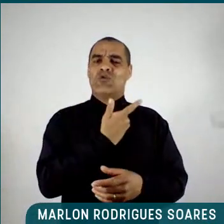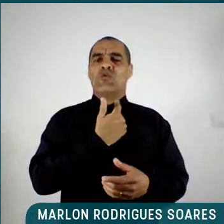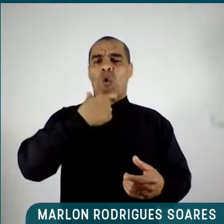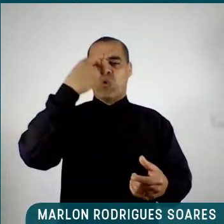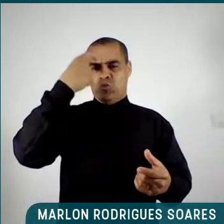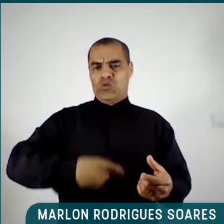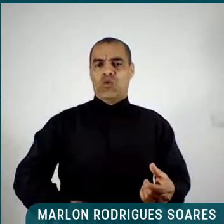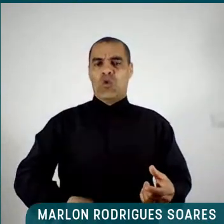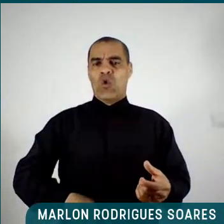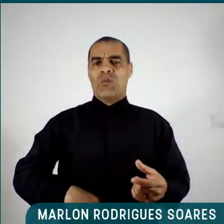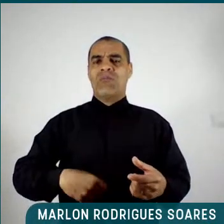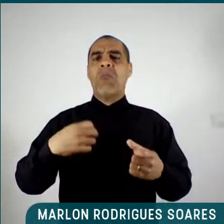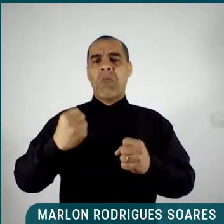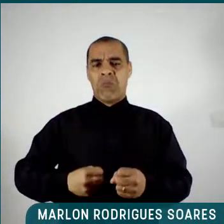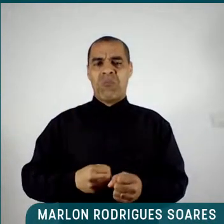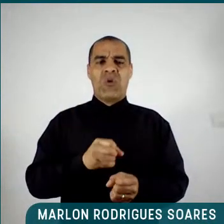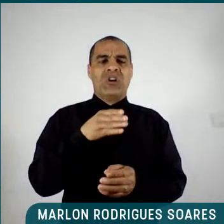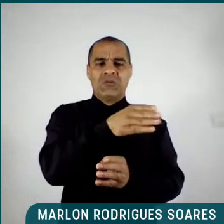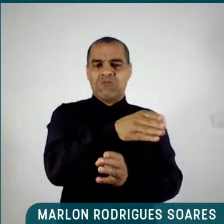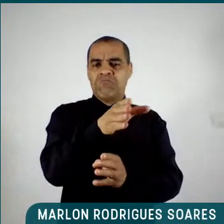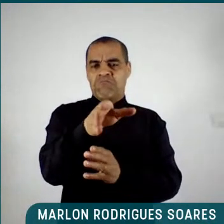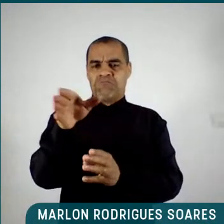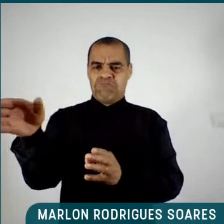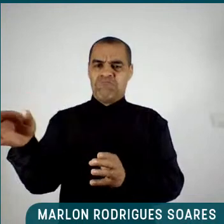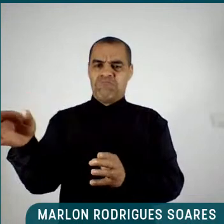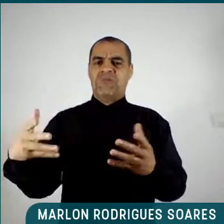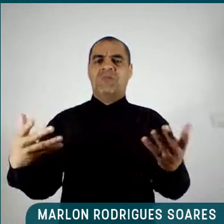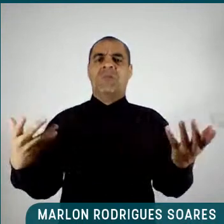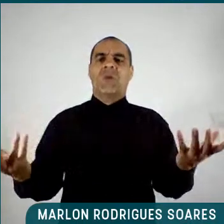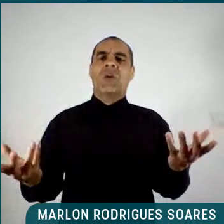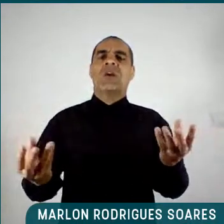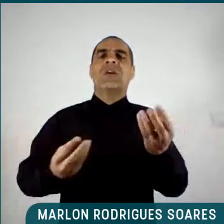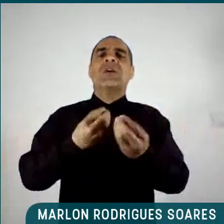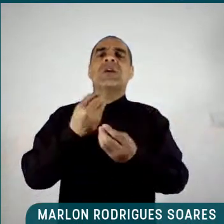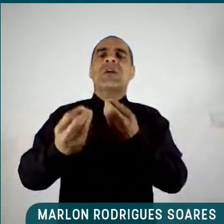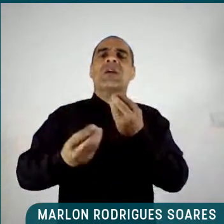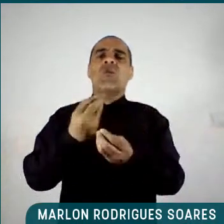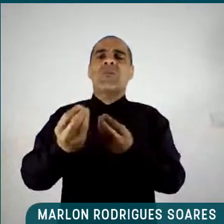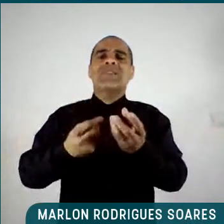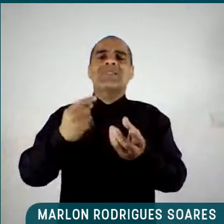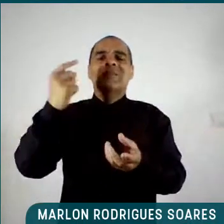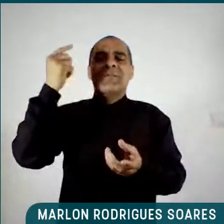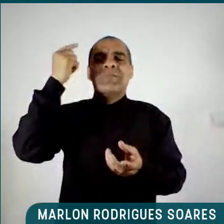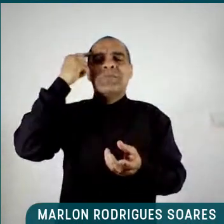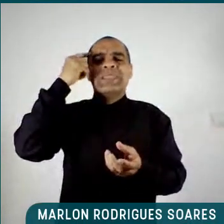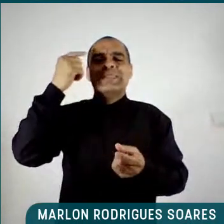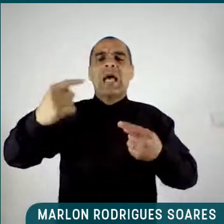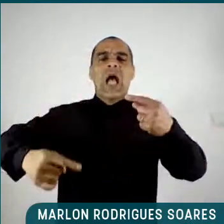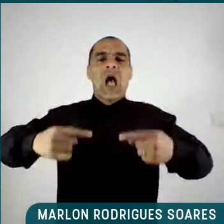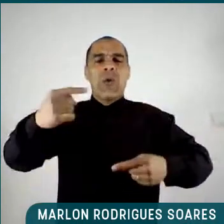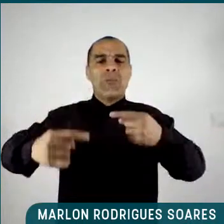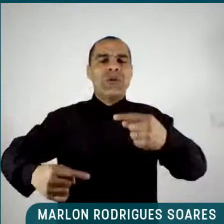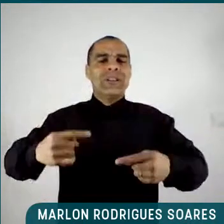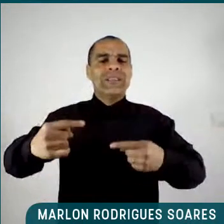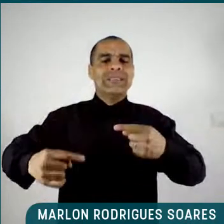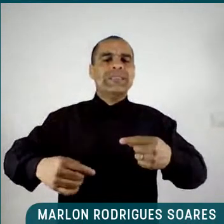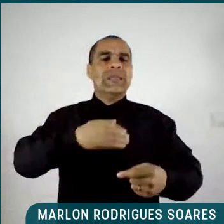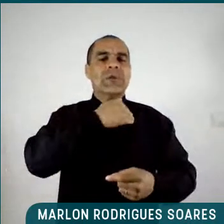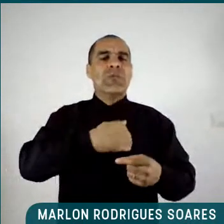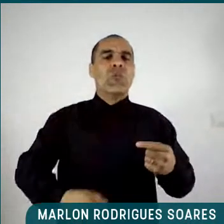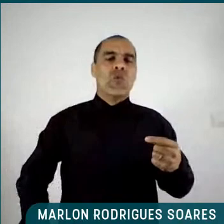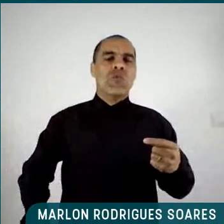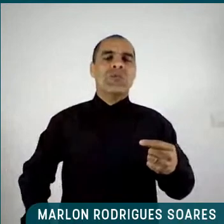others. Our bodies as transactions can be in everywhere, in every place. How can